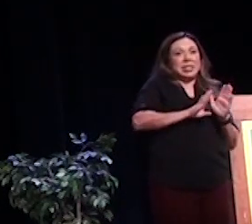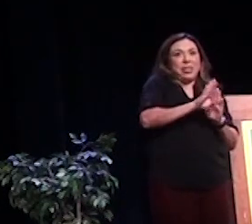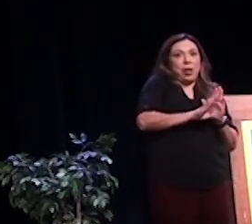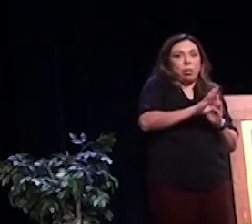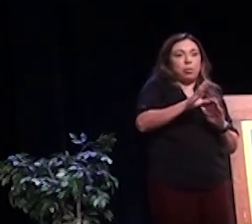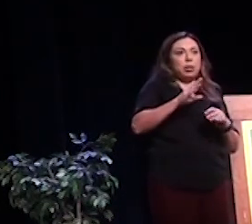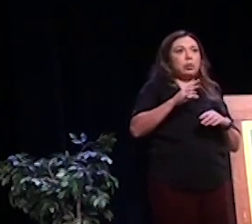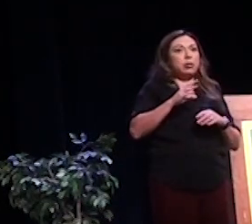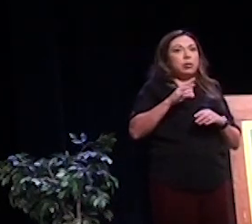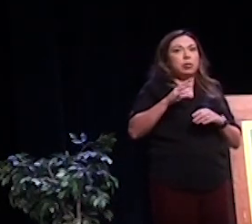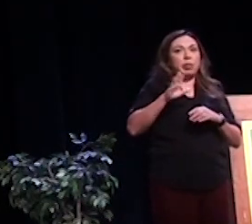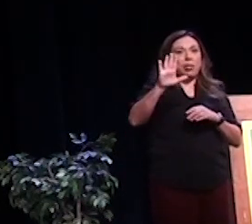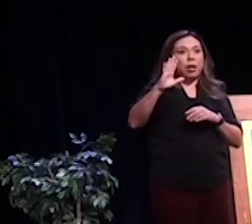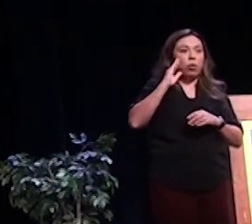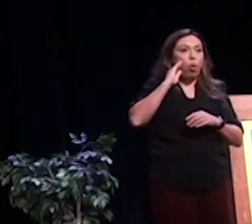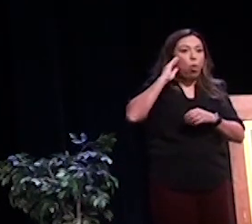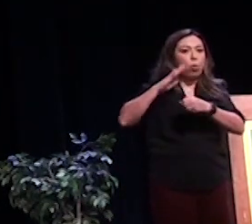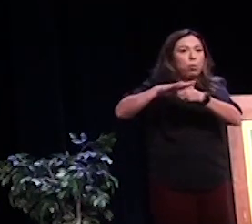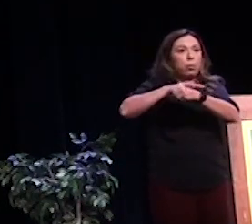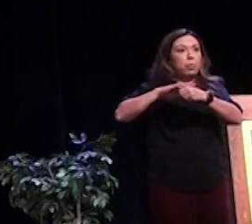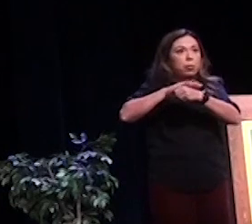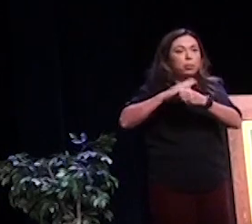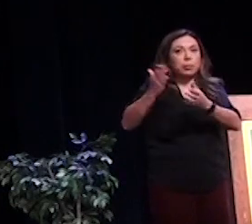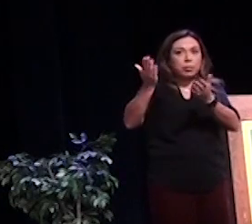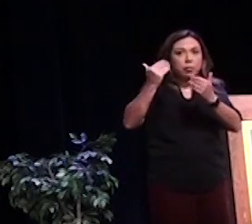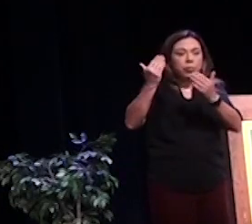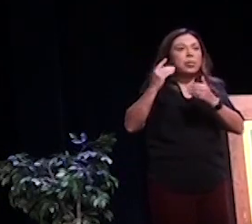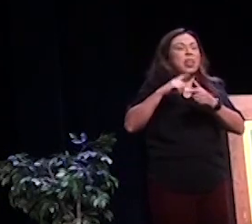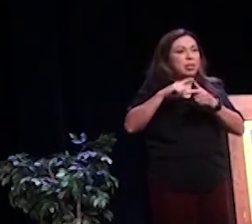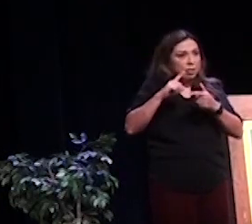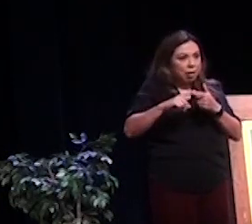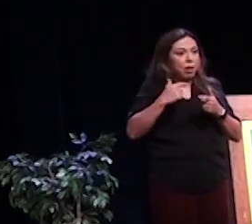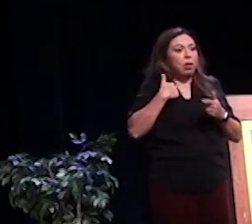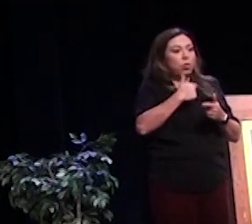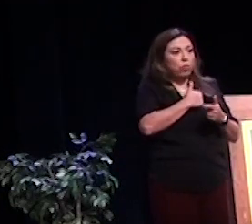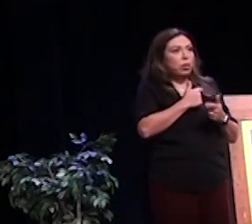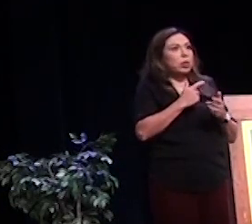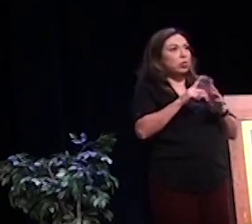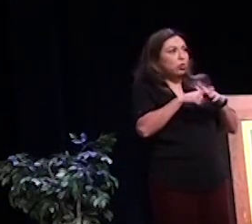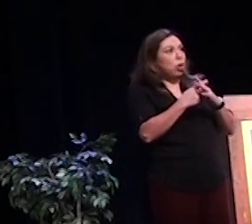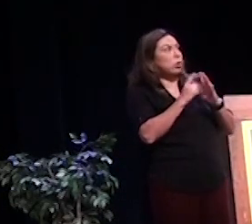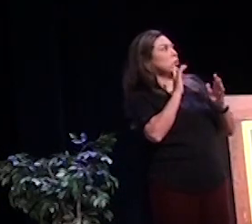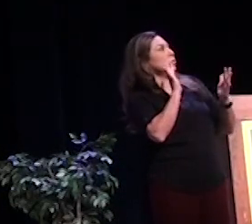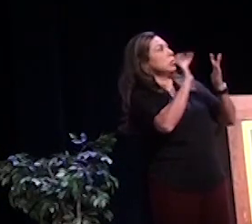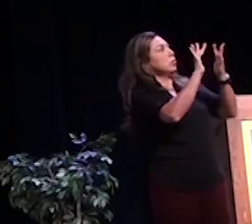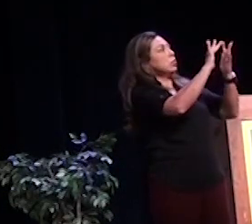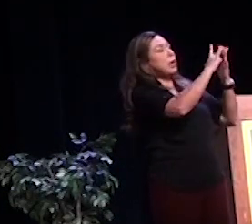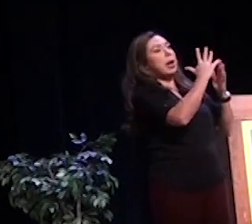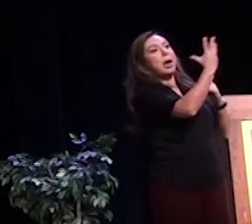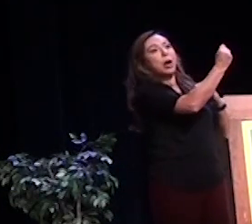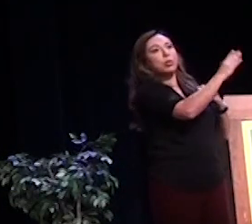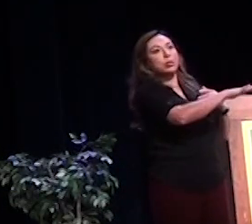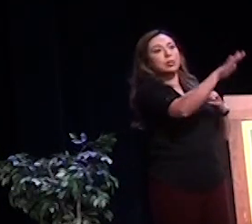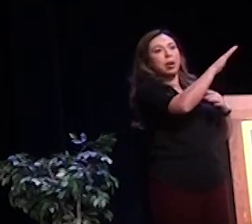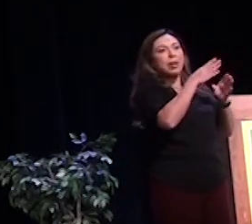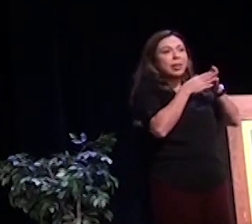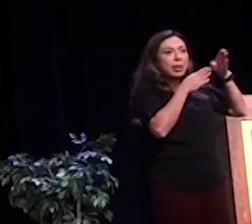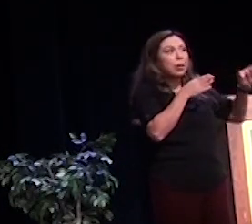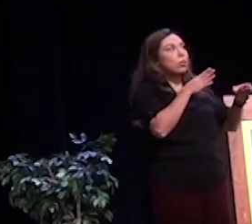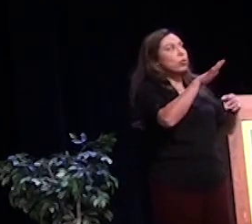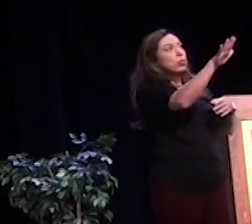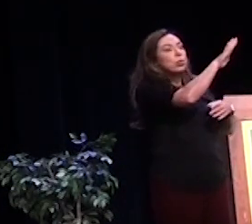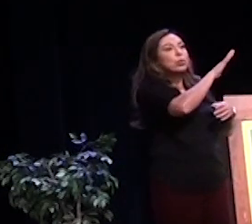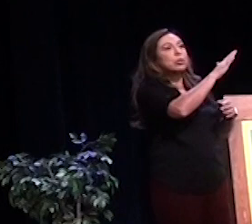the gates. And then we're starting to build community with those folks outside, which are our neighbors outside the